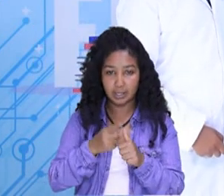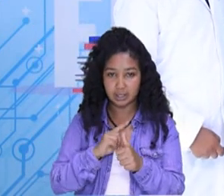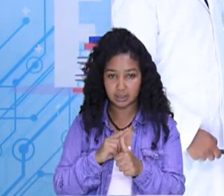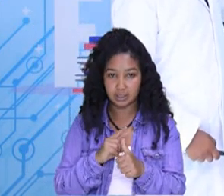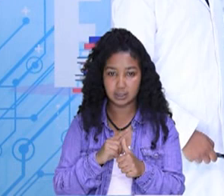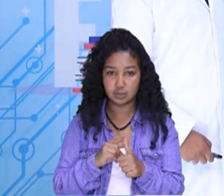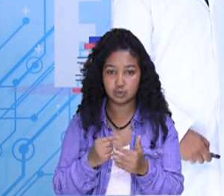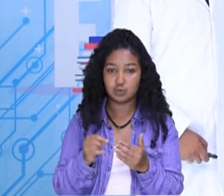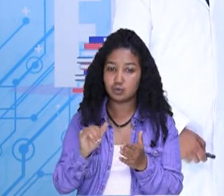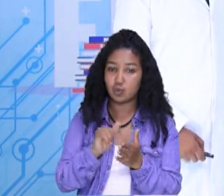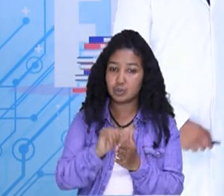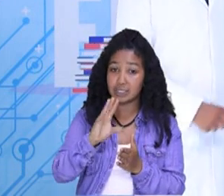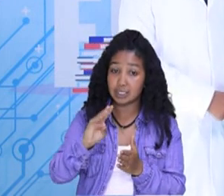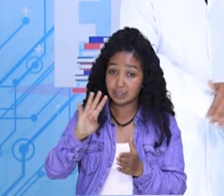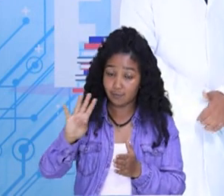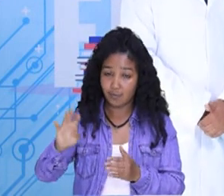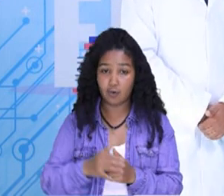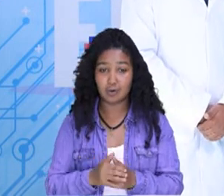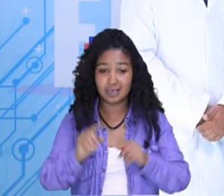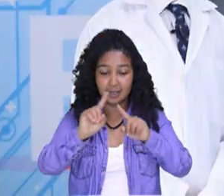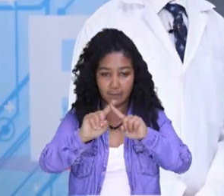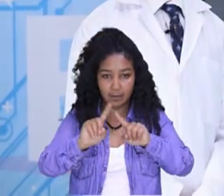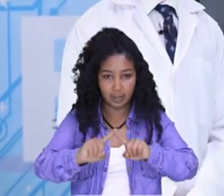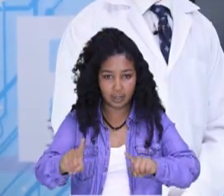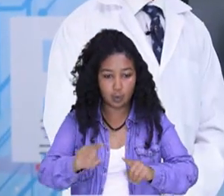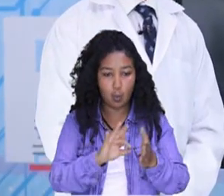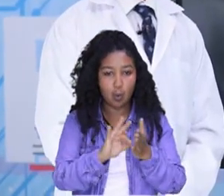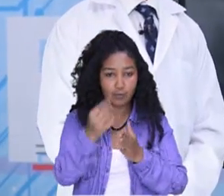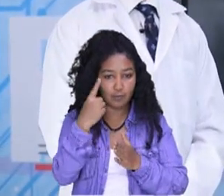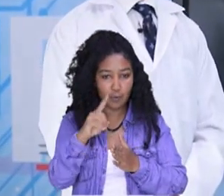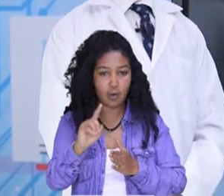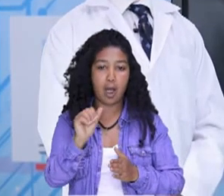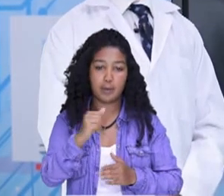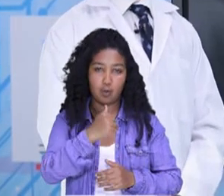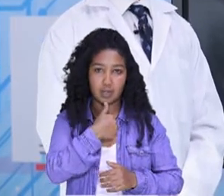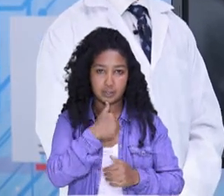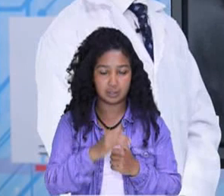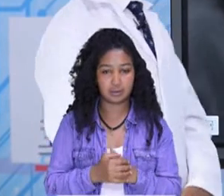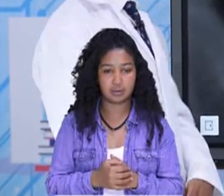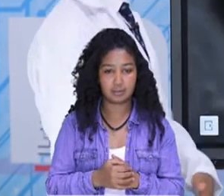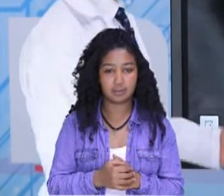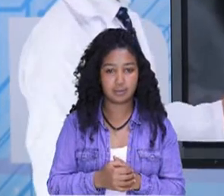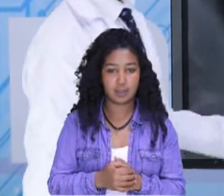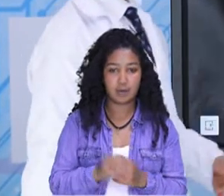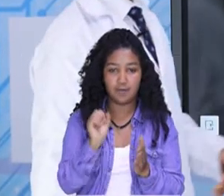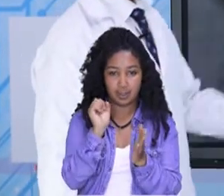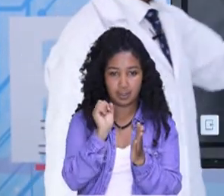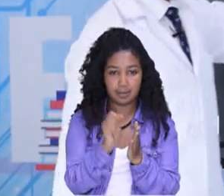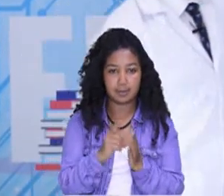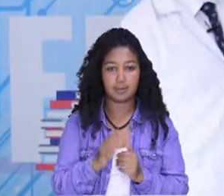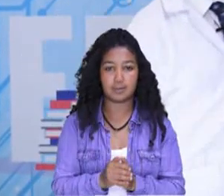is those 64 different codes for amino acids. For